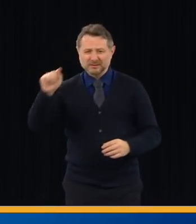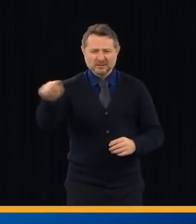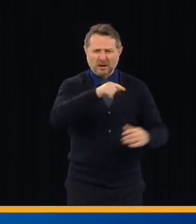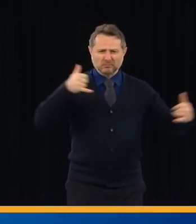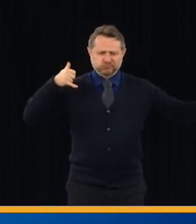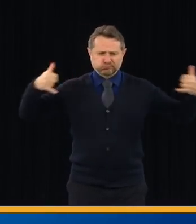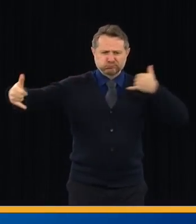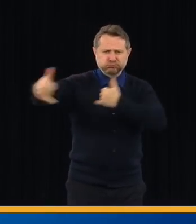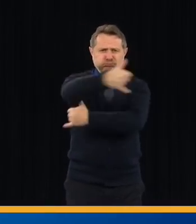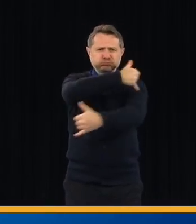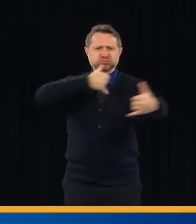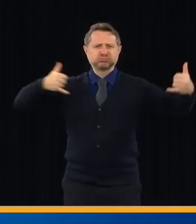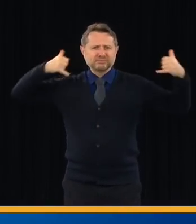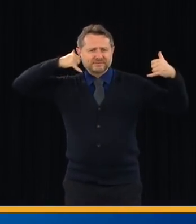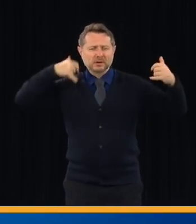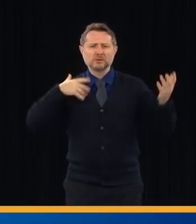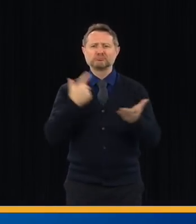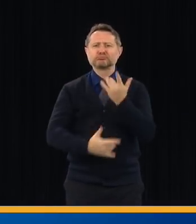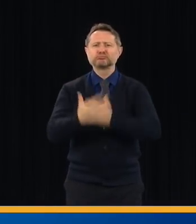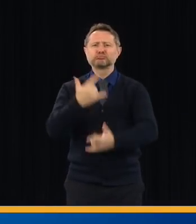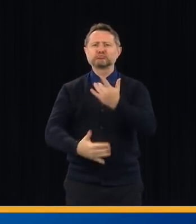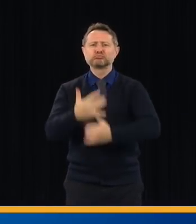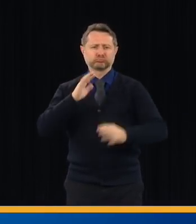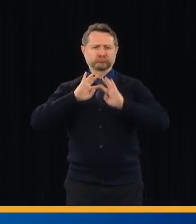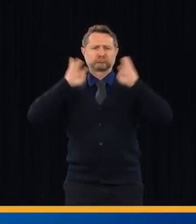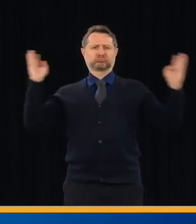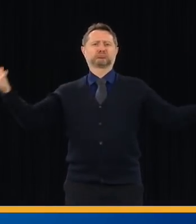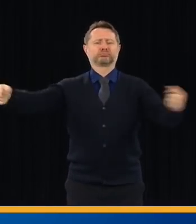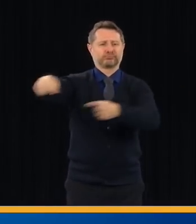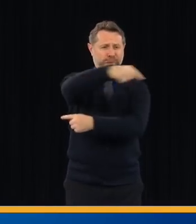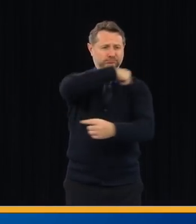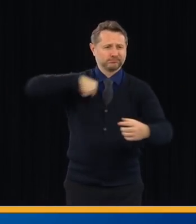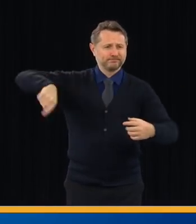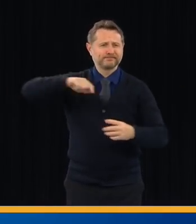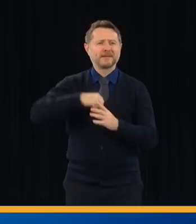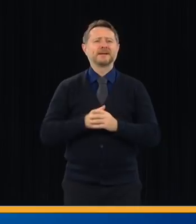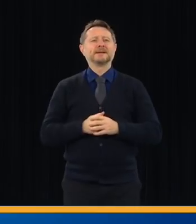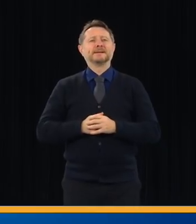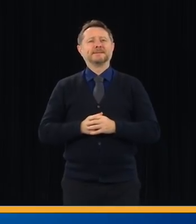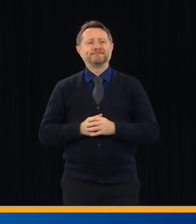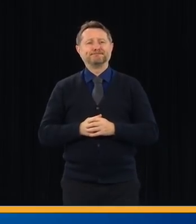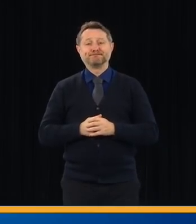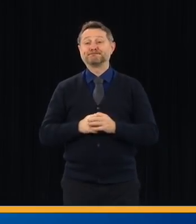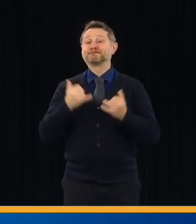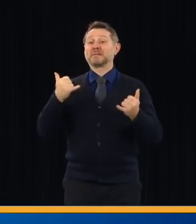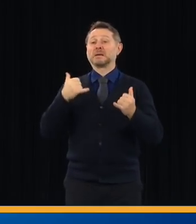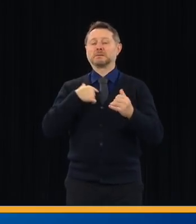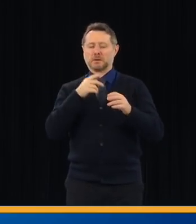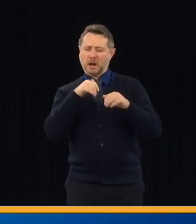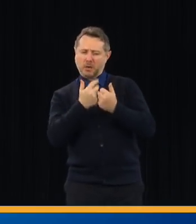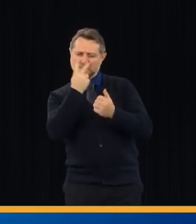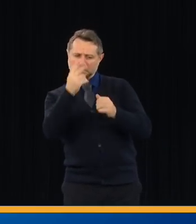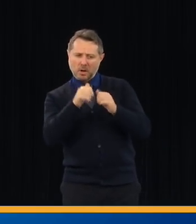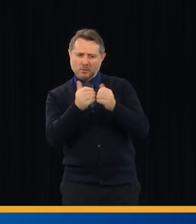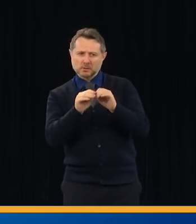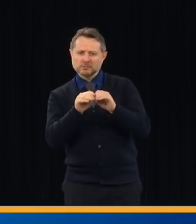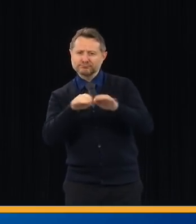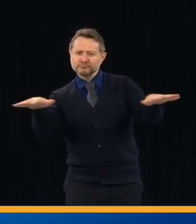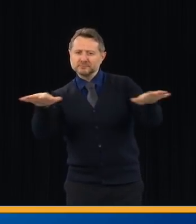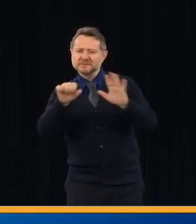Watching the spread of the rate of infections is interesting. This